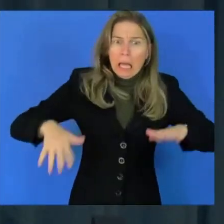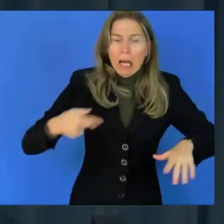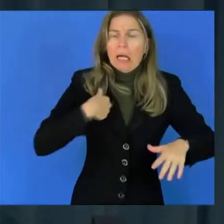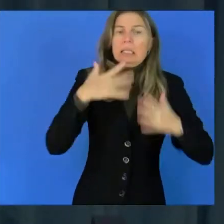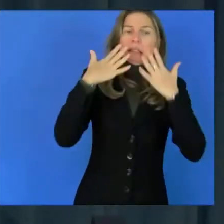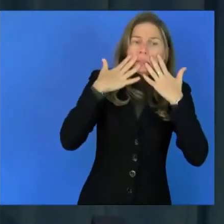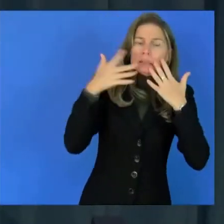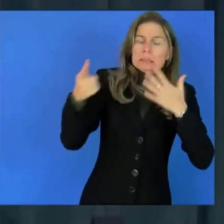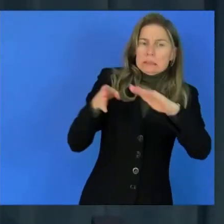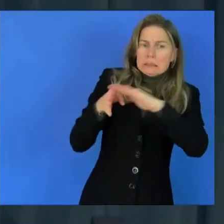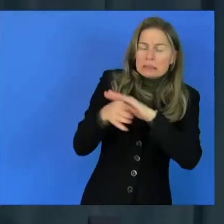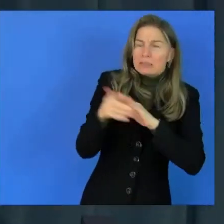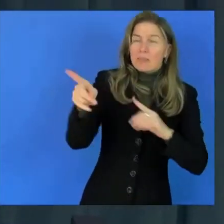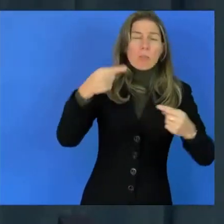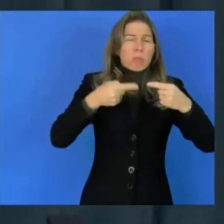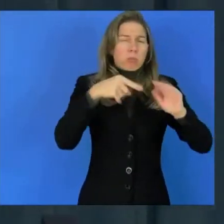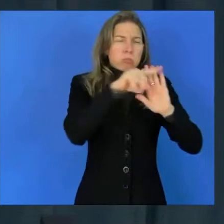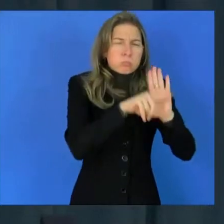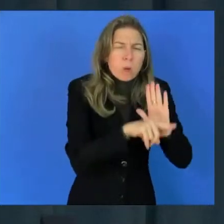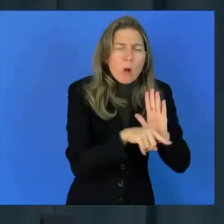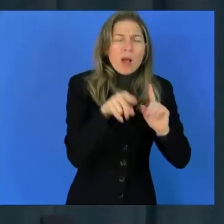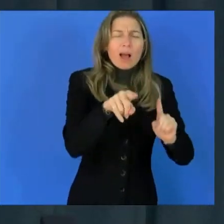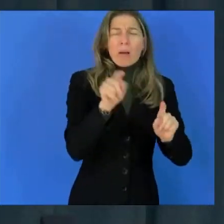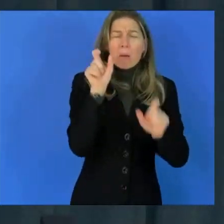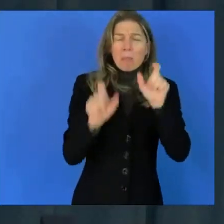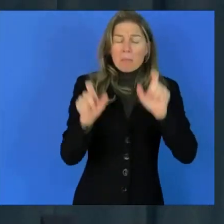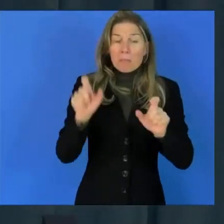see philanthropy, we see